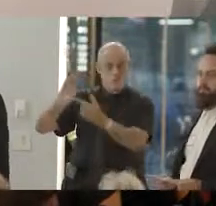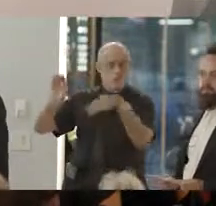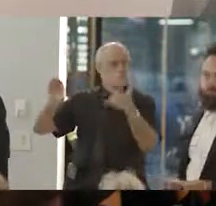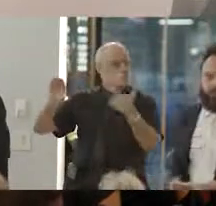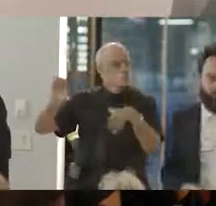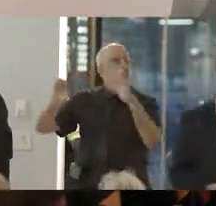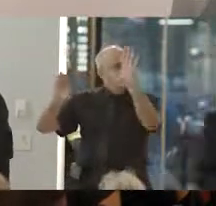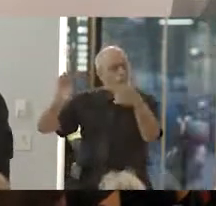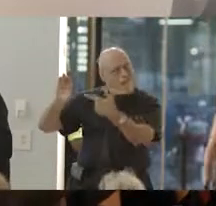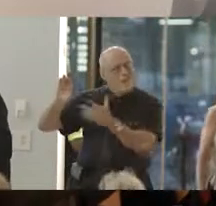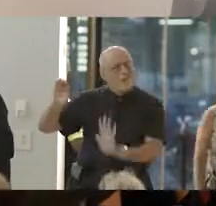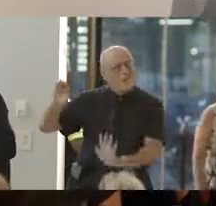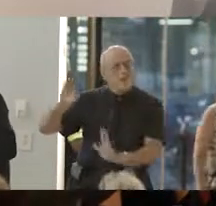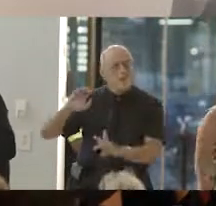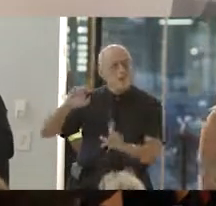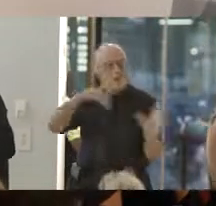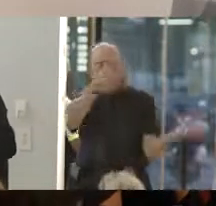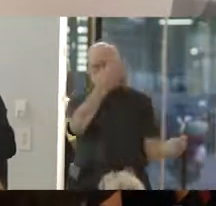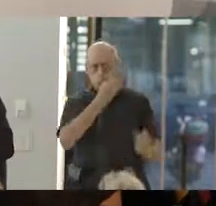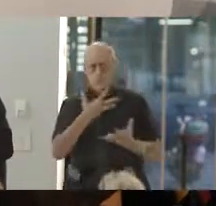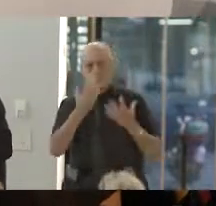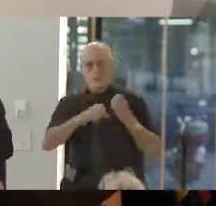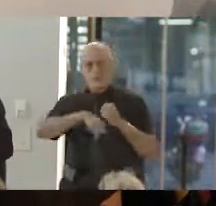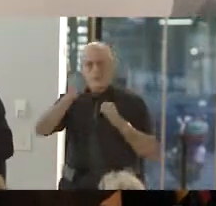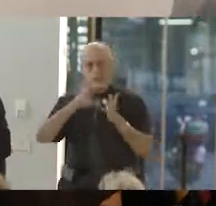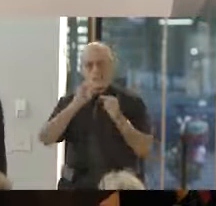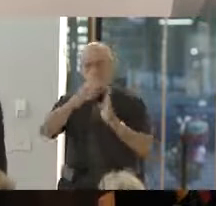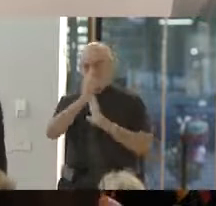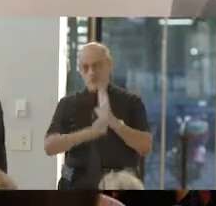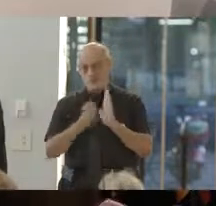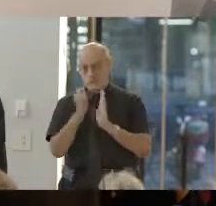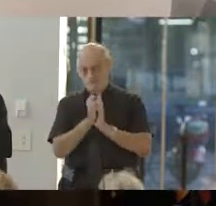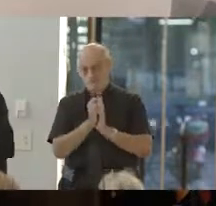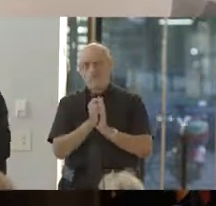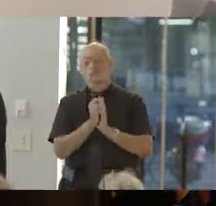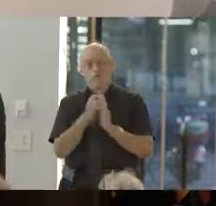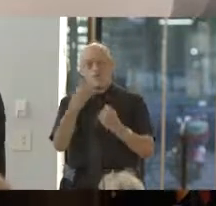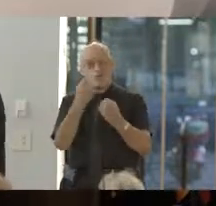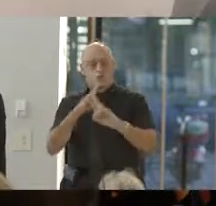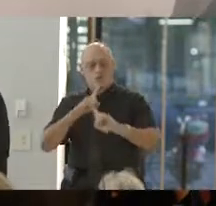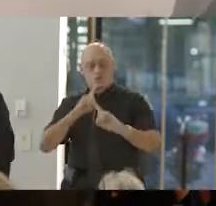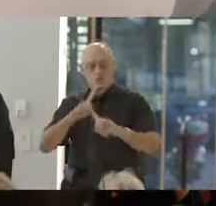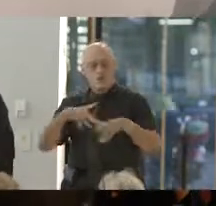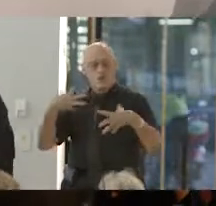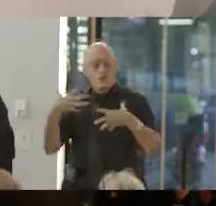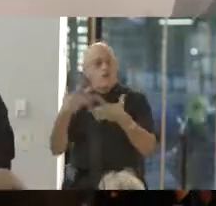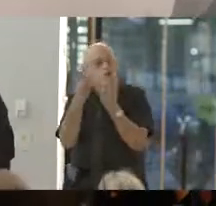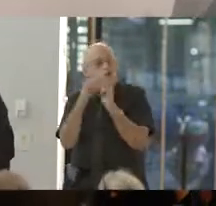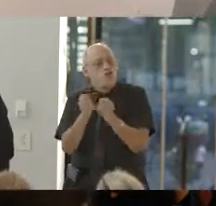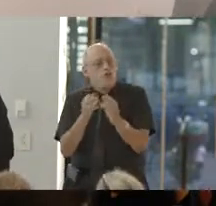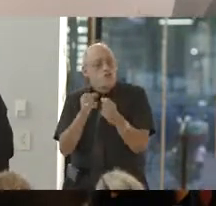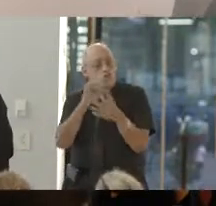great. I've been instructed we're going to extend the comment period, the Q&A period, so that we can try to get through at least some